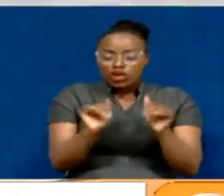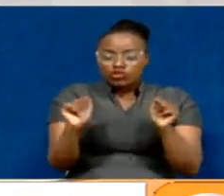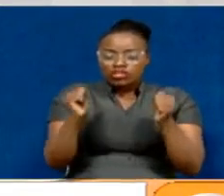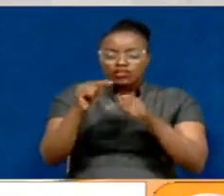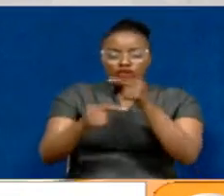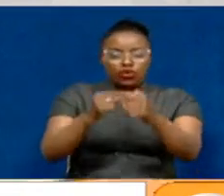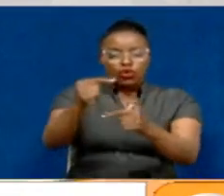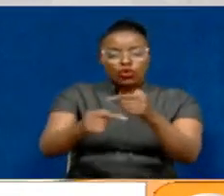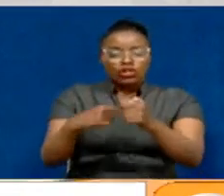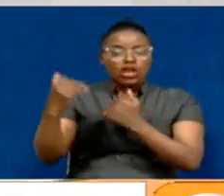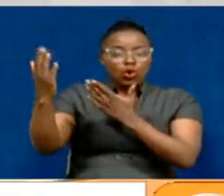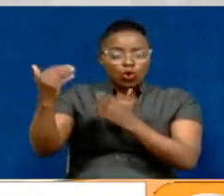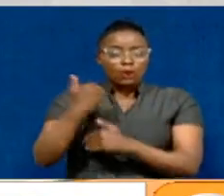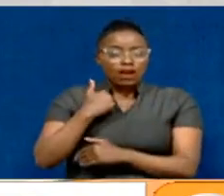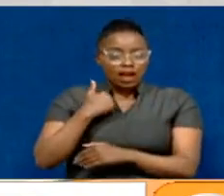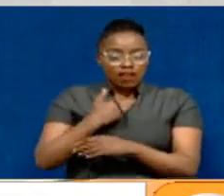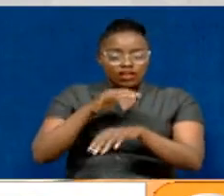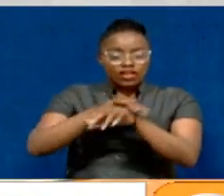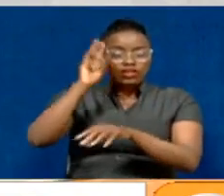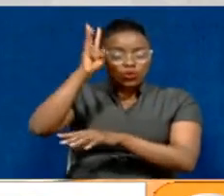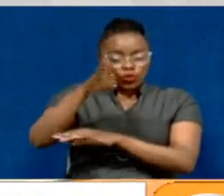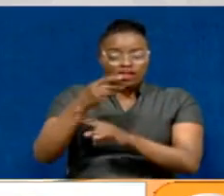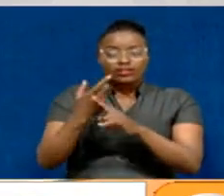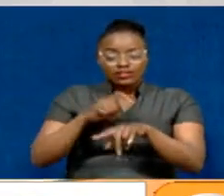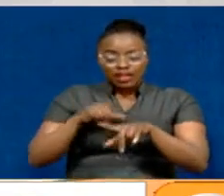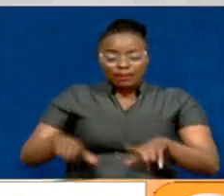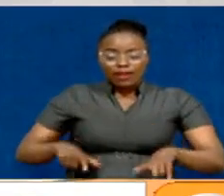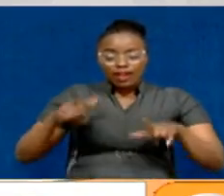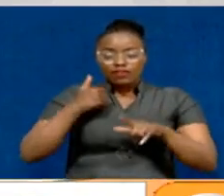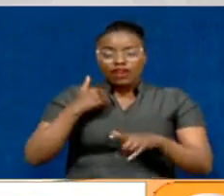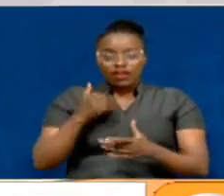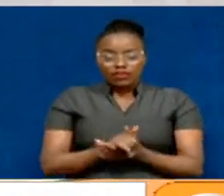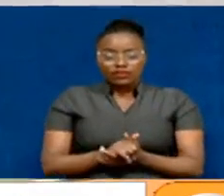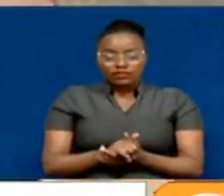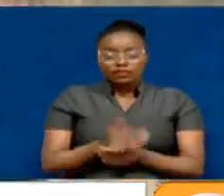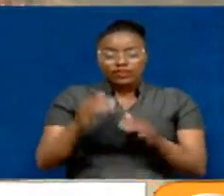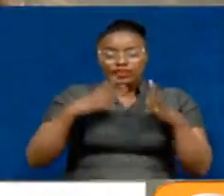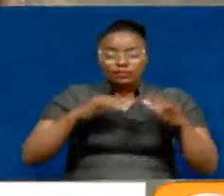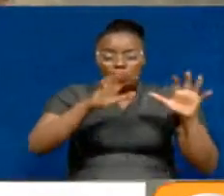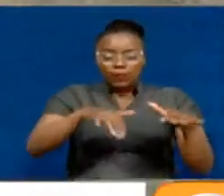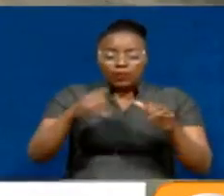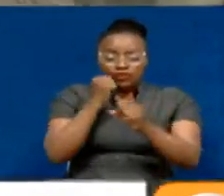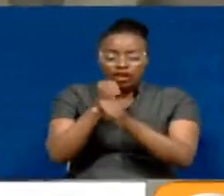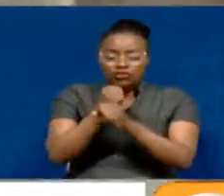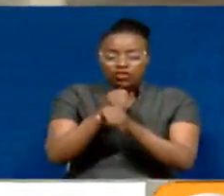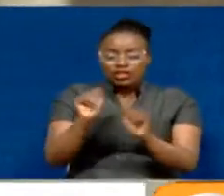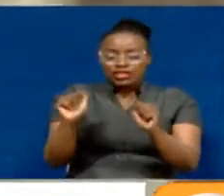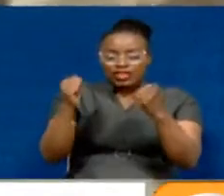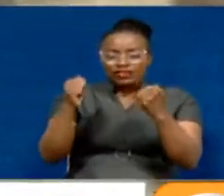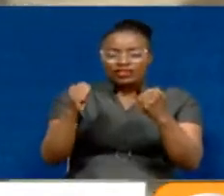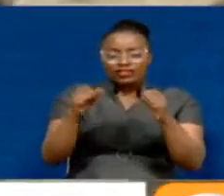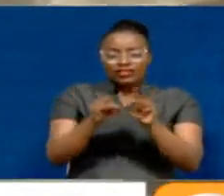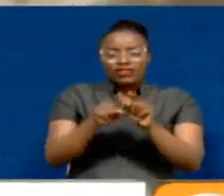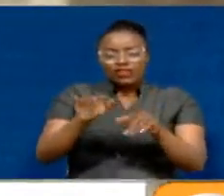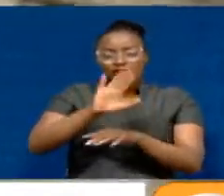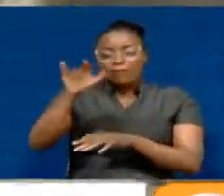him continue with hopes of getting him out alive, dwindling. The miners who are conducting the rescue saying they